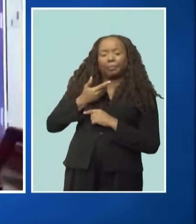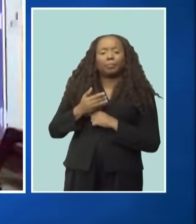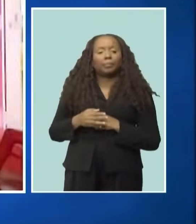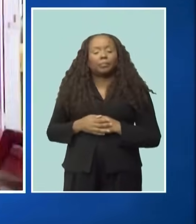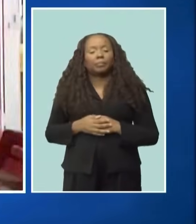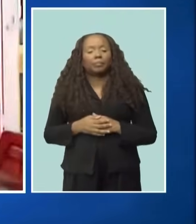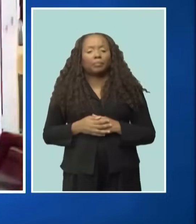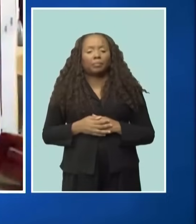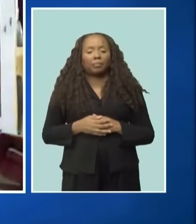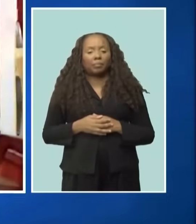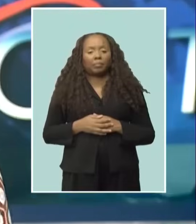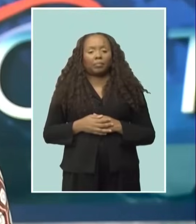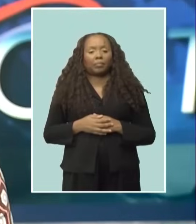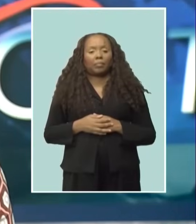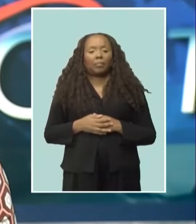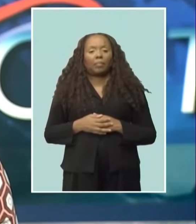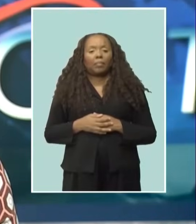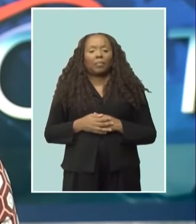as it comes to hand.